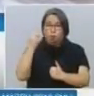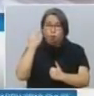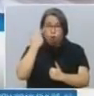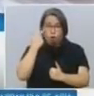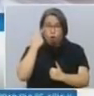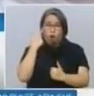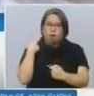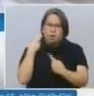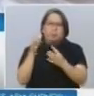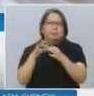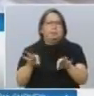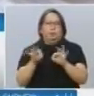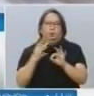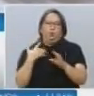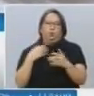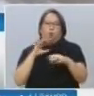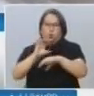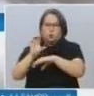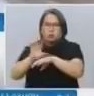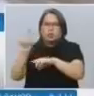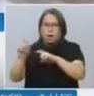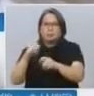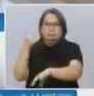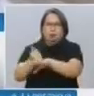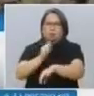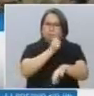right decision through proper consultation.